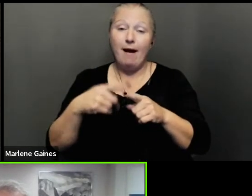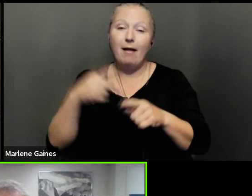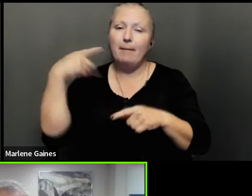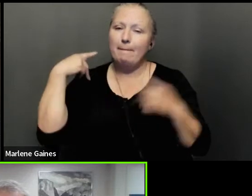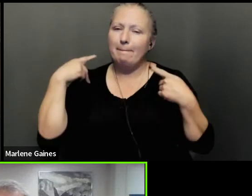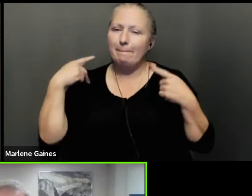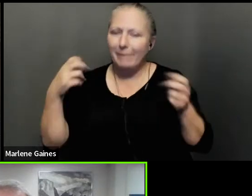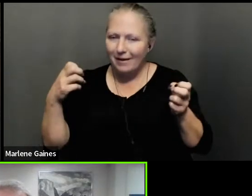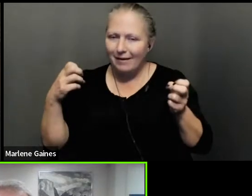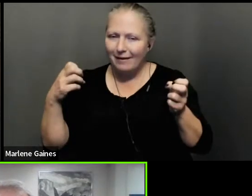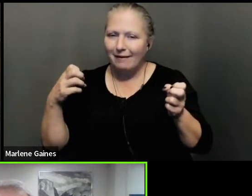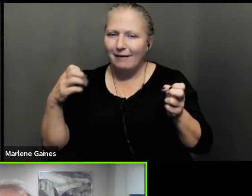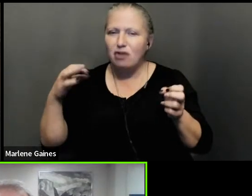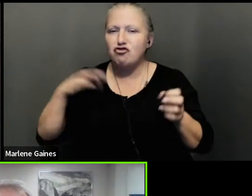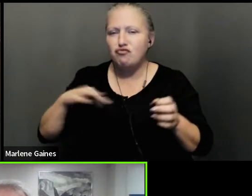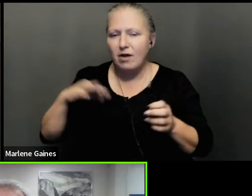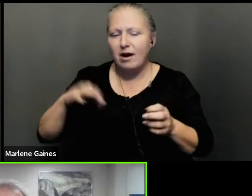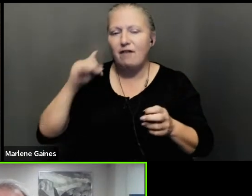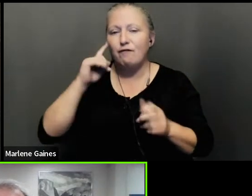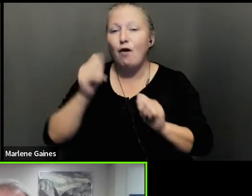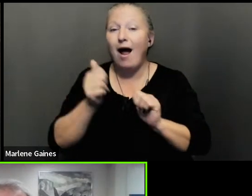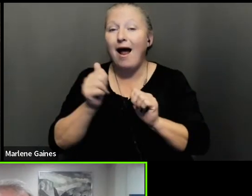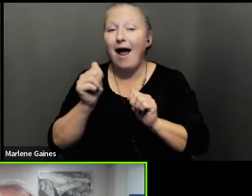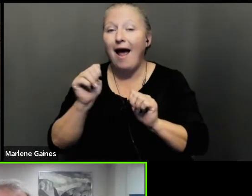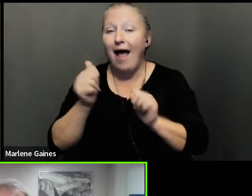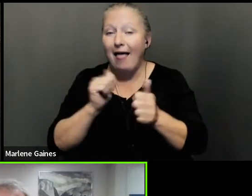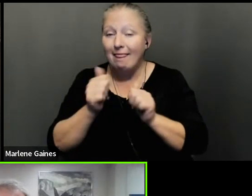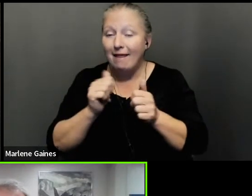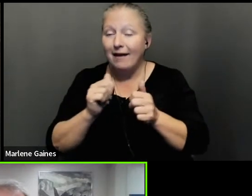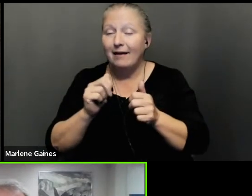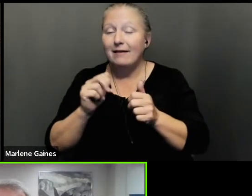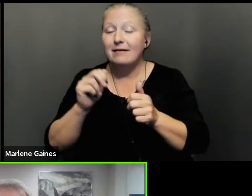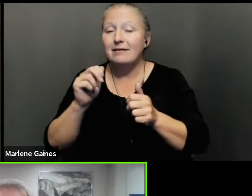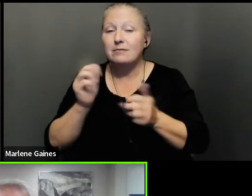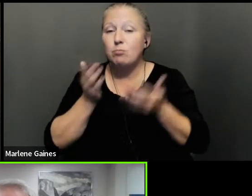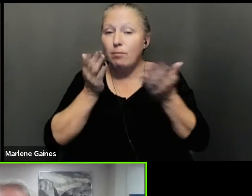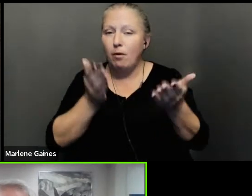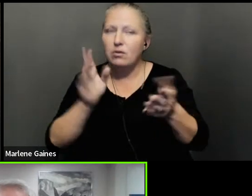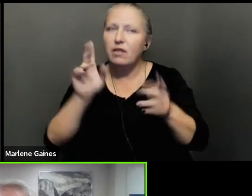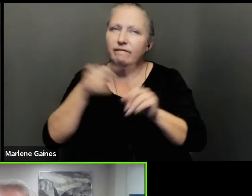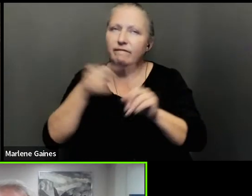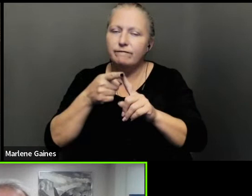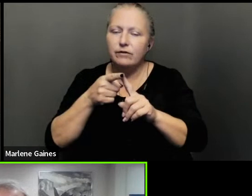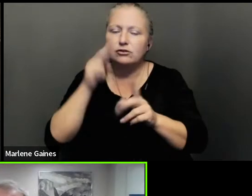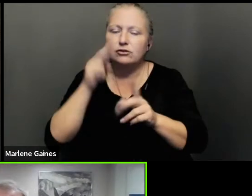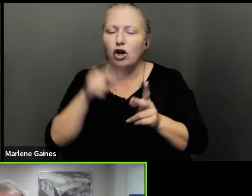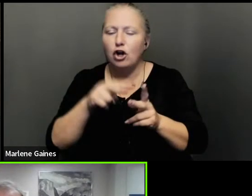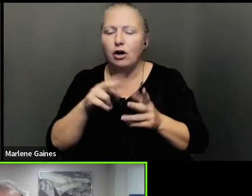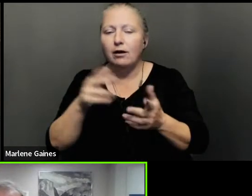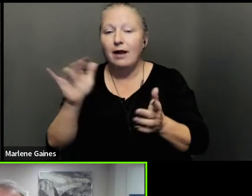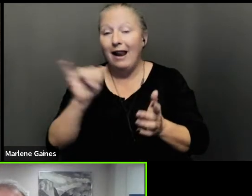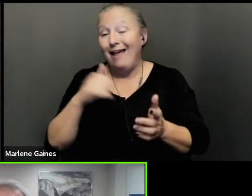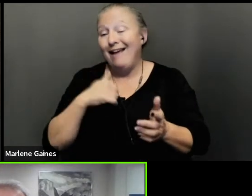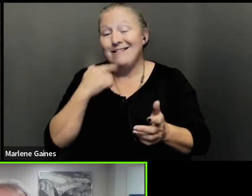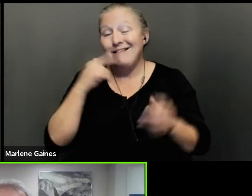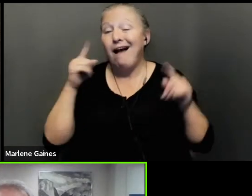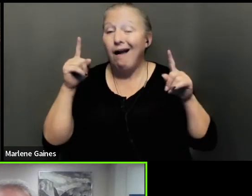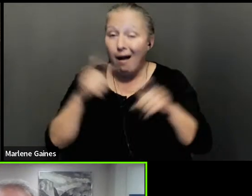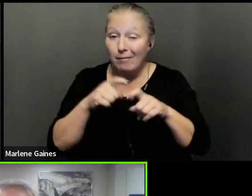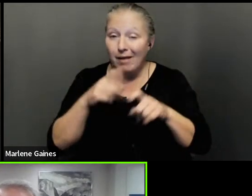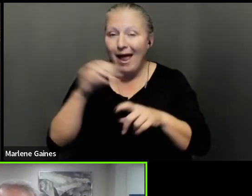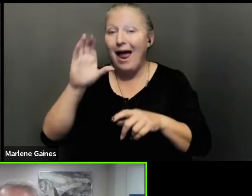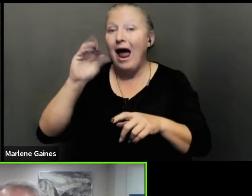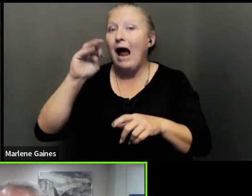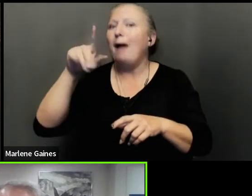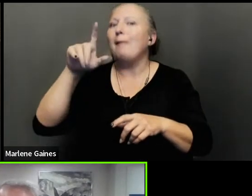PE credit for athletics proposal, or for the first look. As I said, it's complicated and complex,